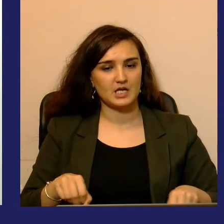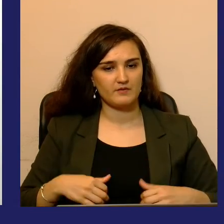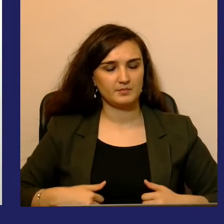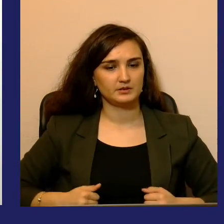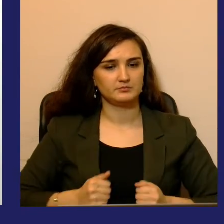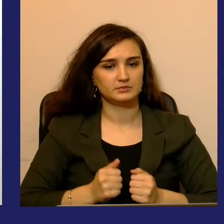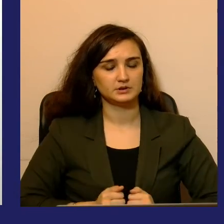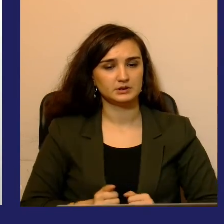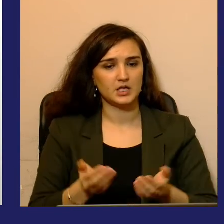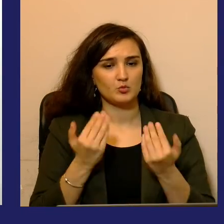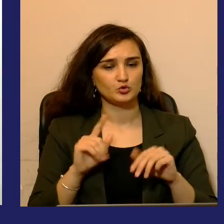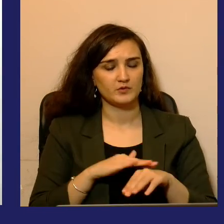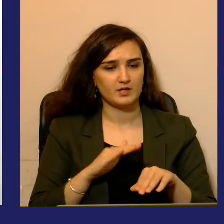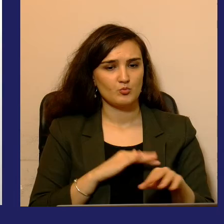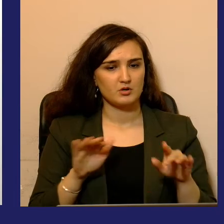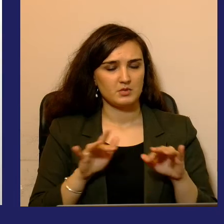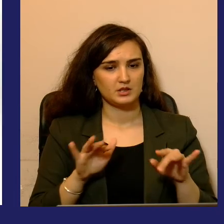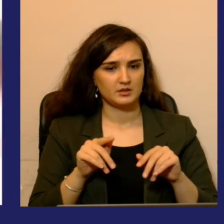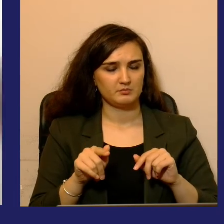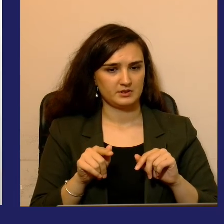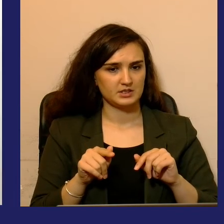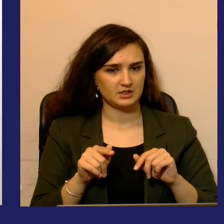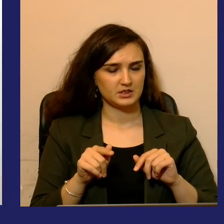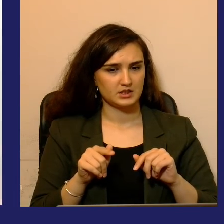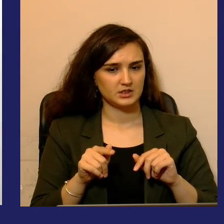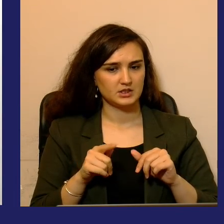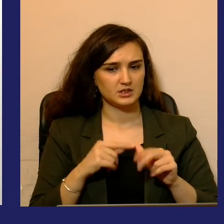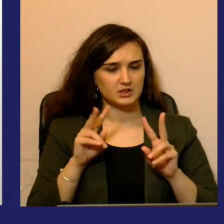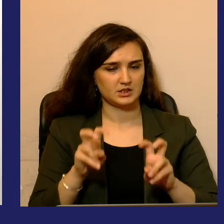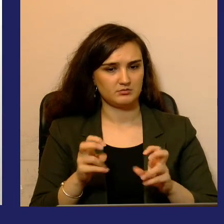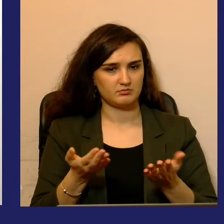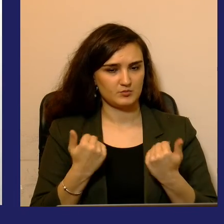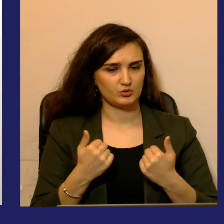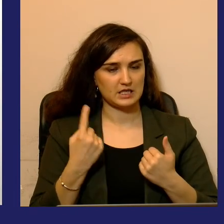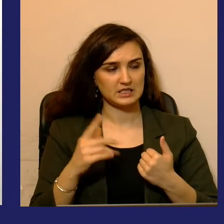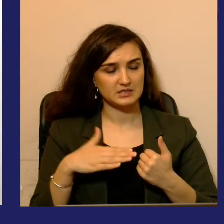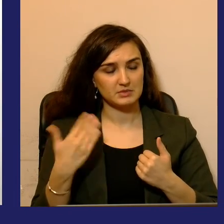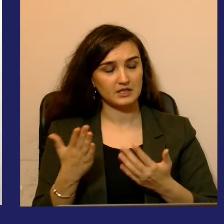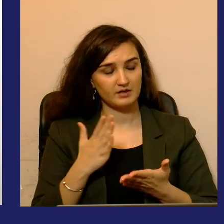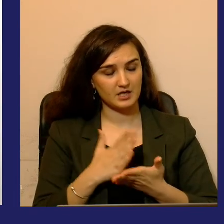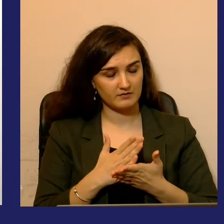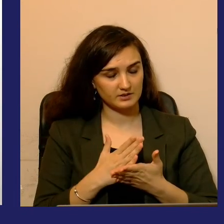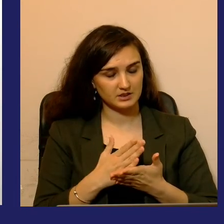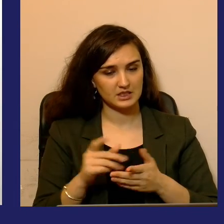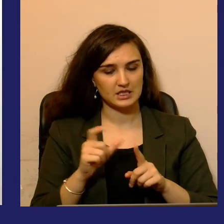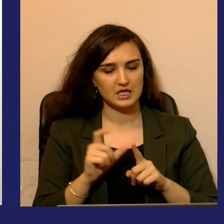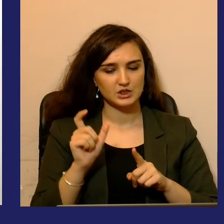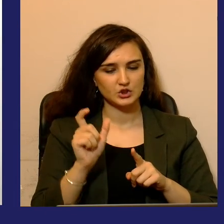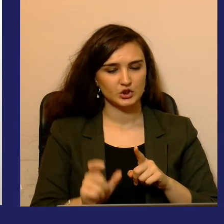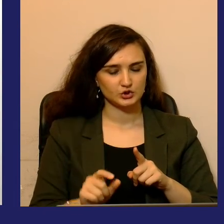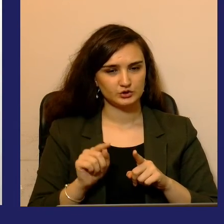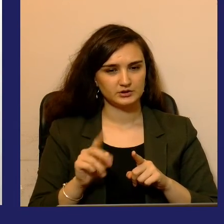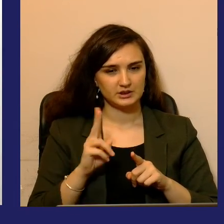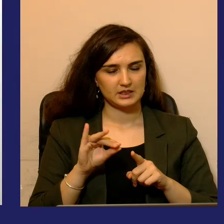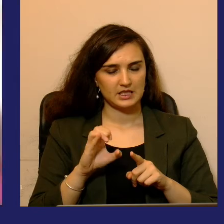have both clientelism, which is a long-term, you know, that can last for decades, a